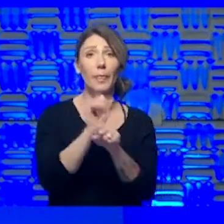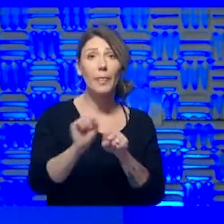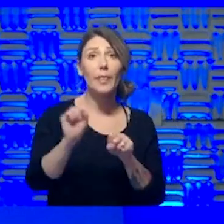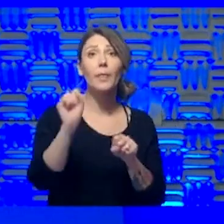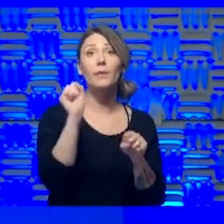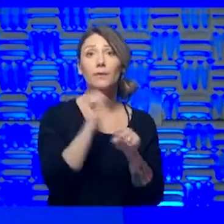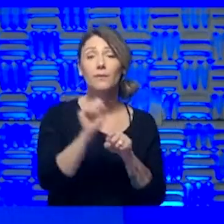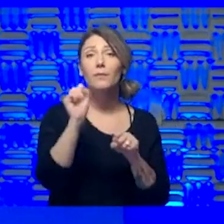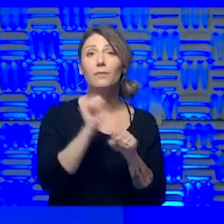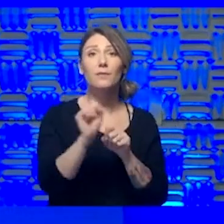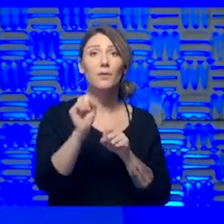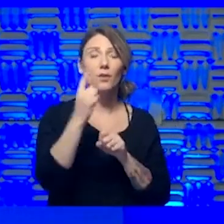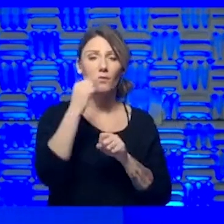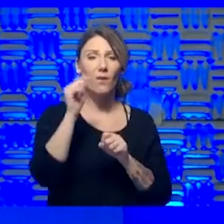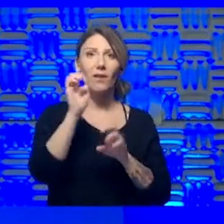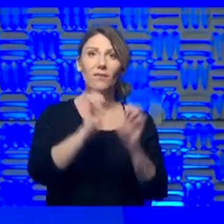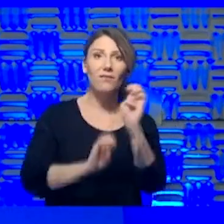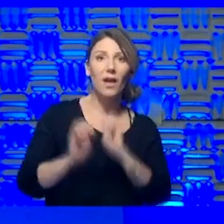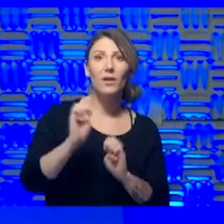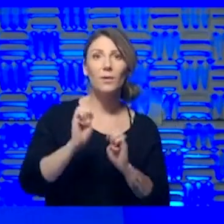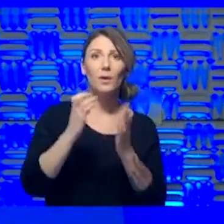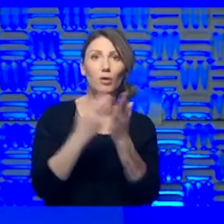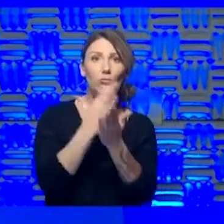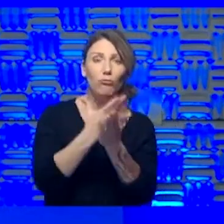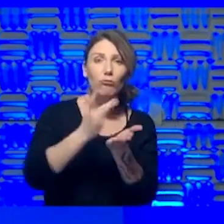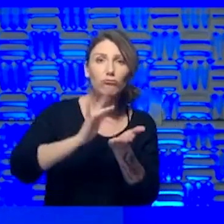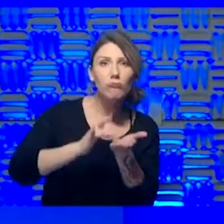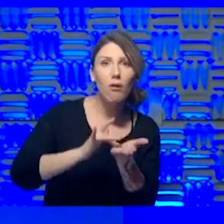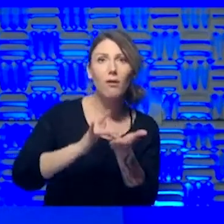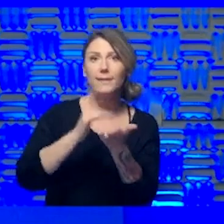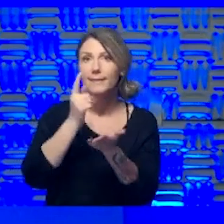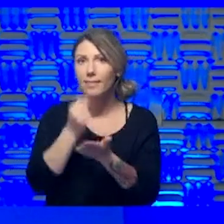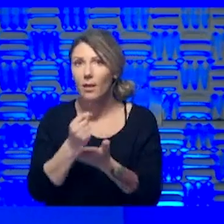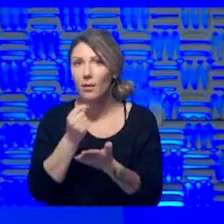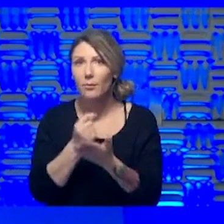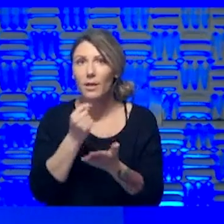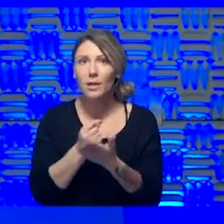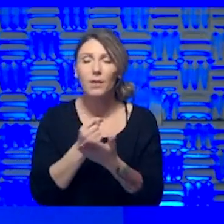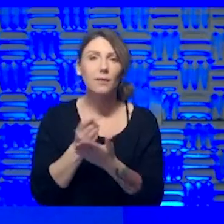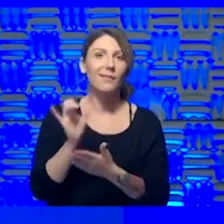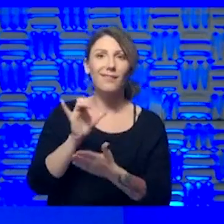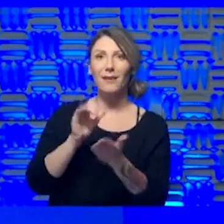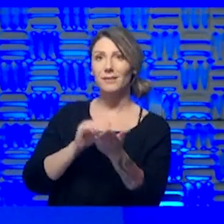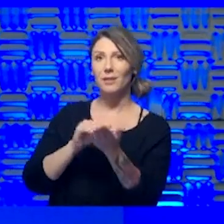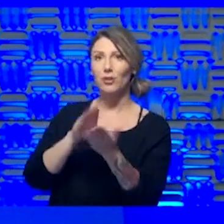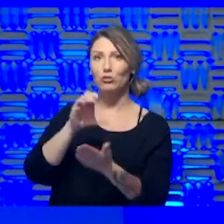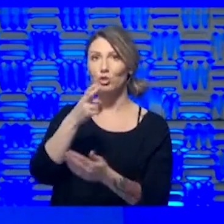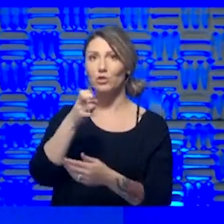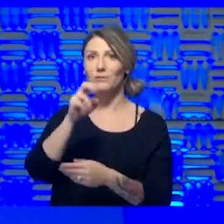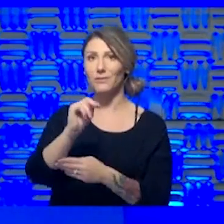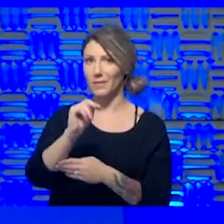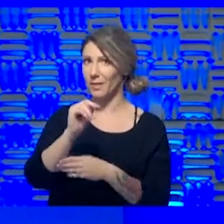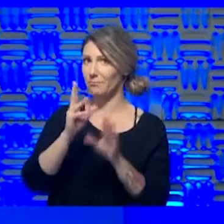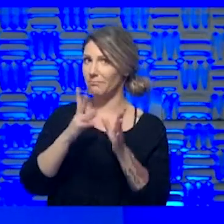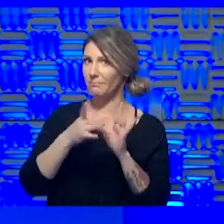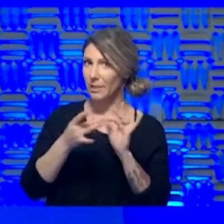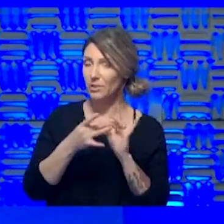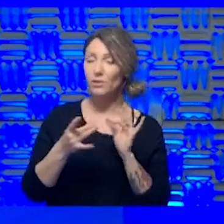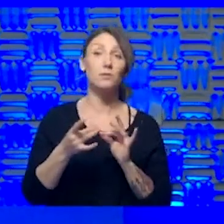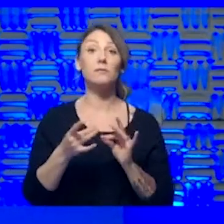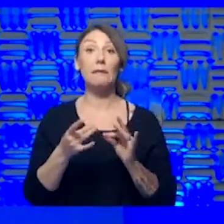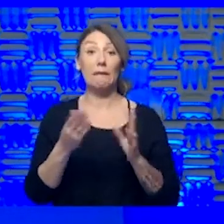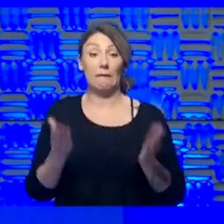working towards evaluating new drugs, new therapies. As Dr. Chen has talked about, we have research groups